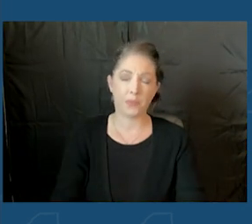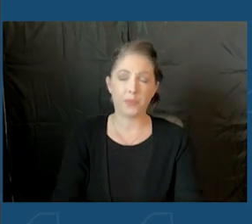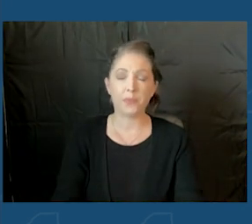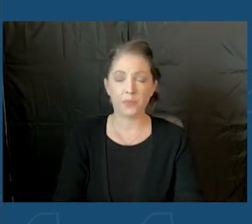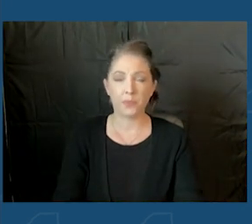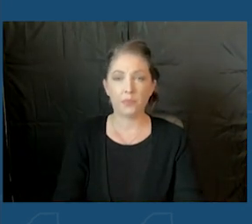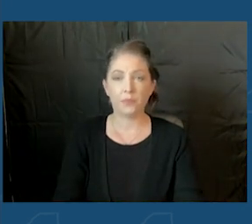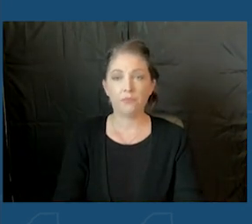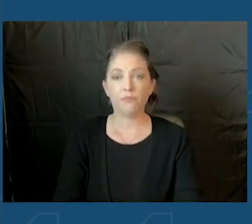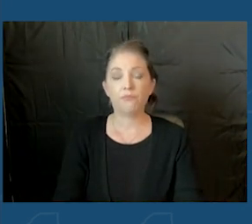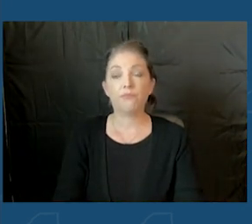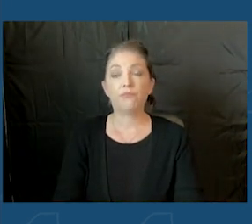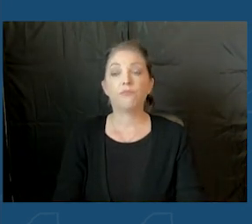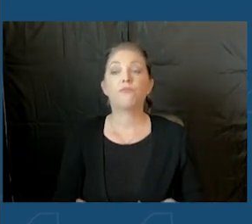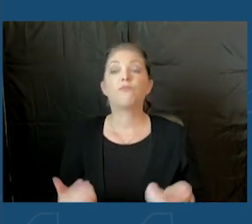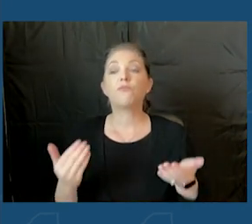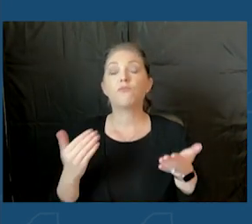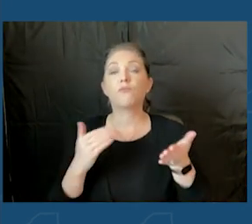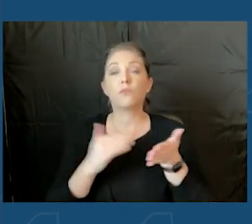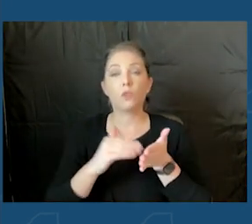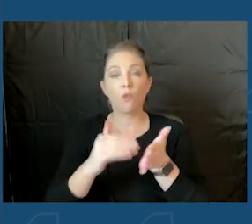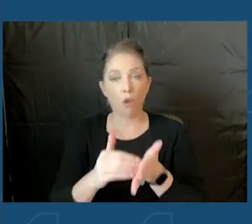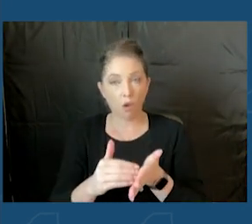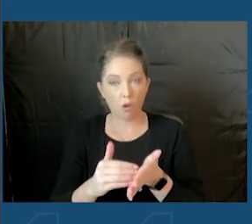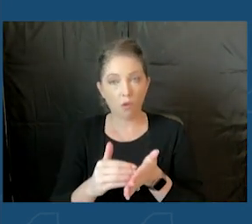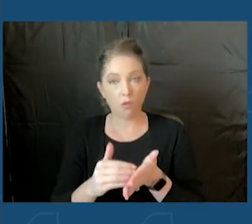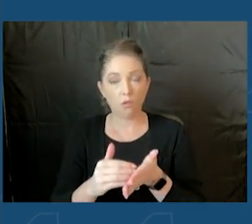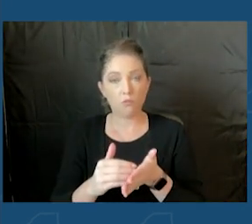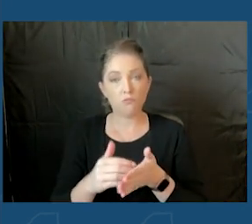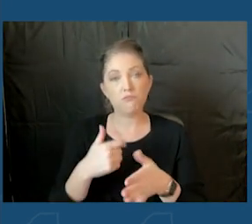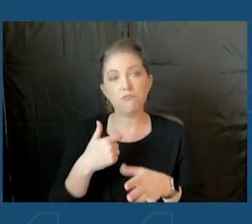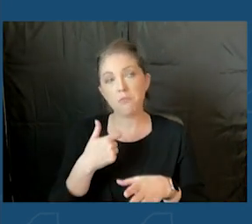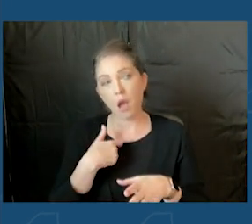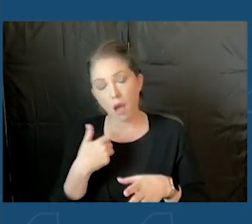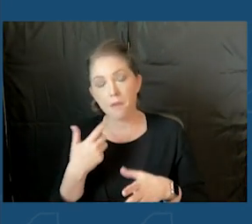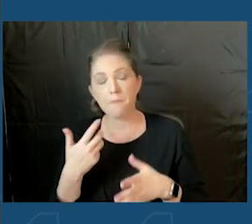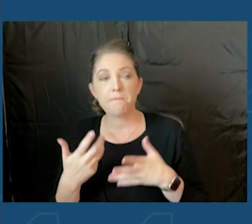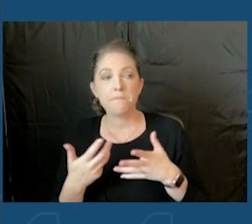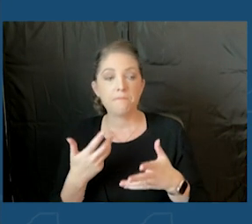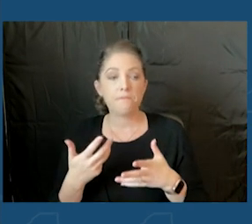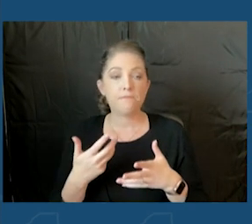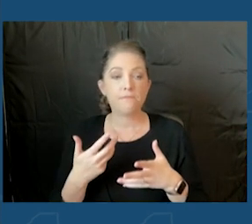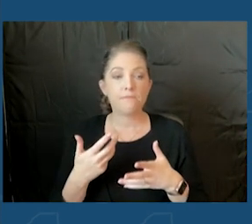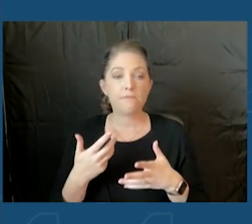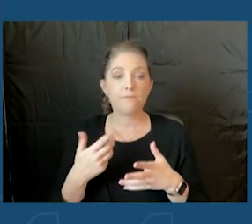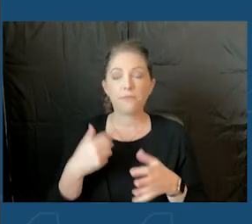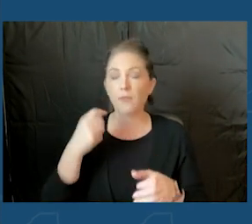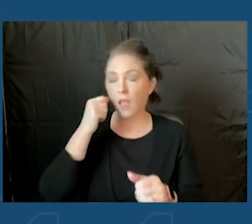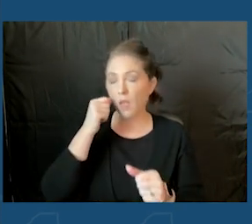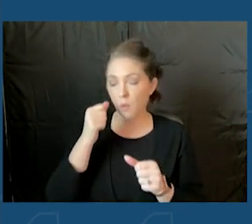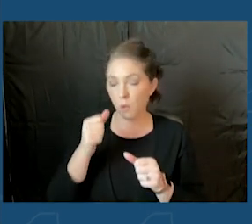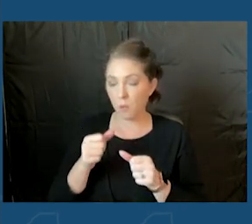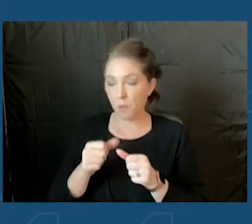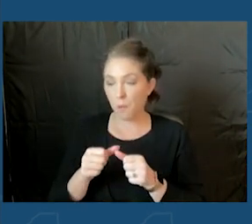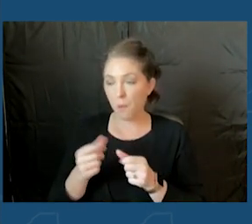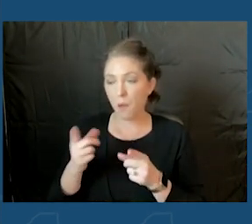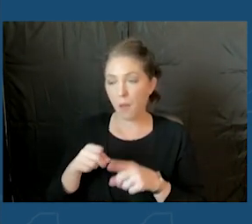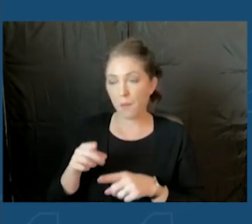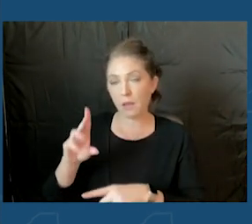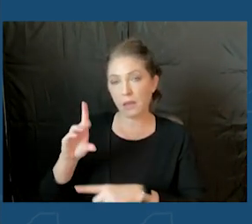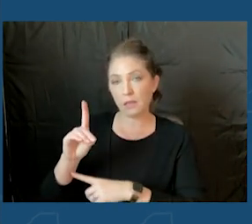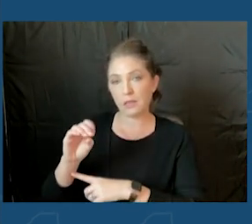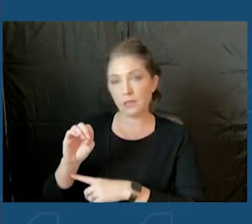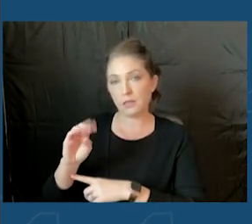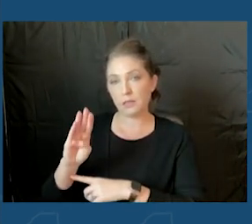I often like to remind people that I remember when Deborah was debating